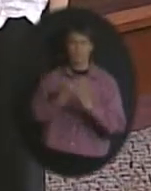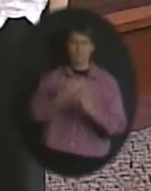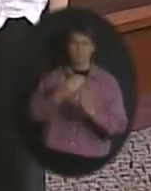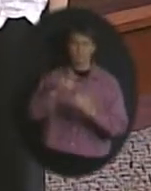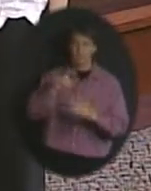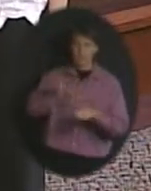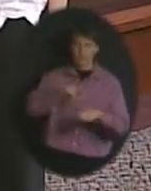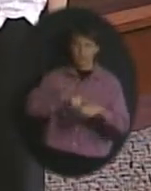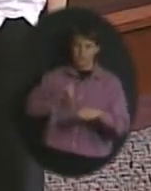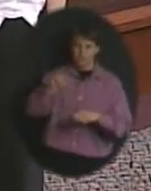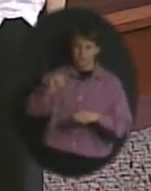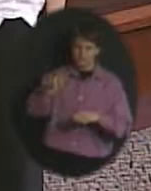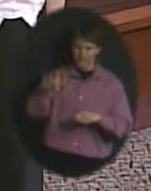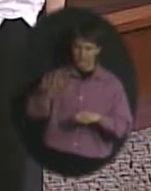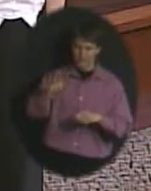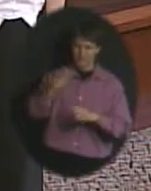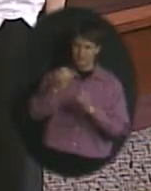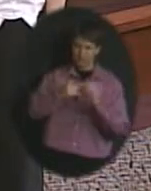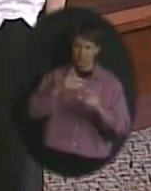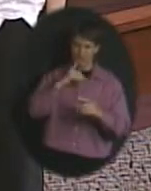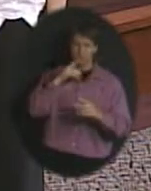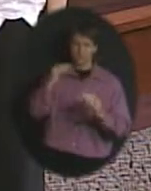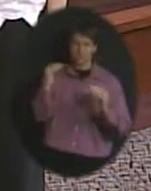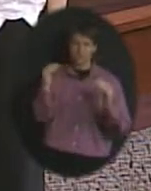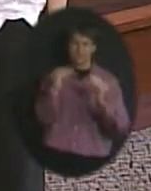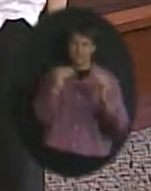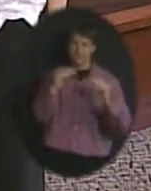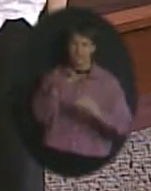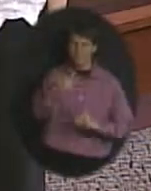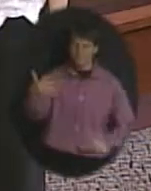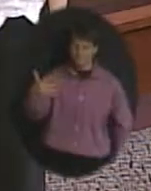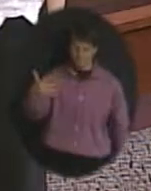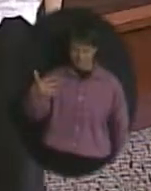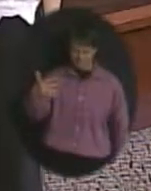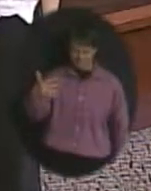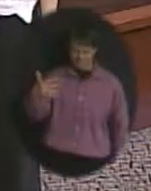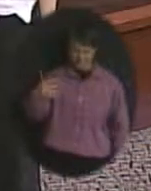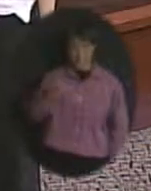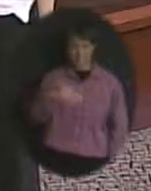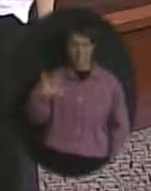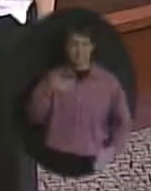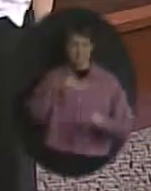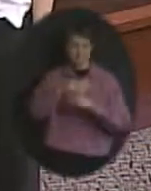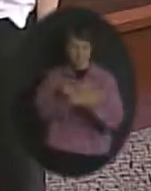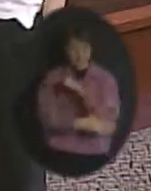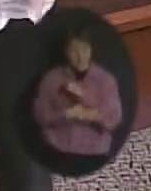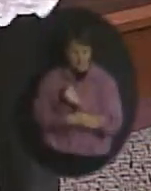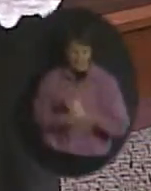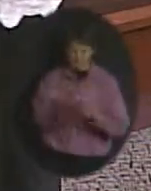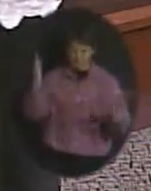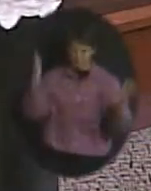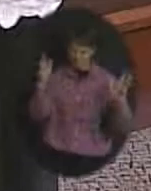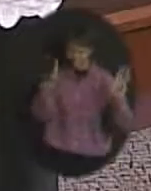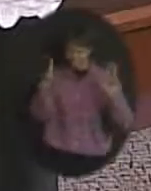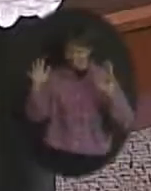finals on ESPN, where she tied fifth in the nation. Wow.